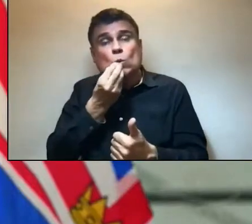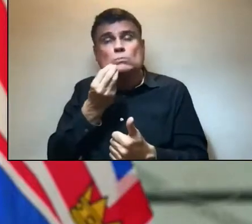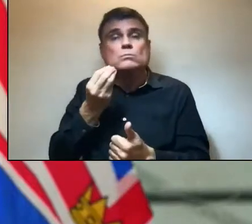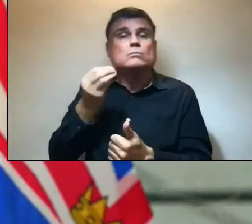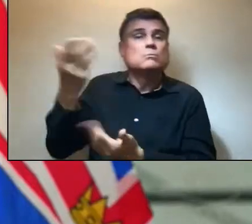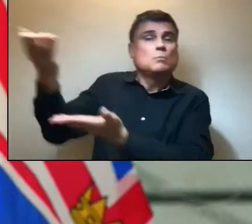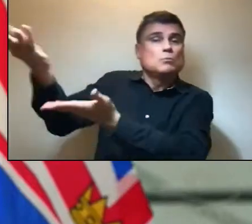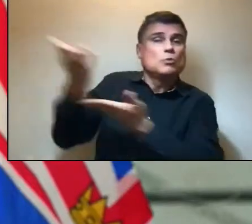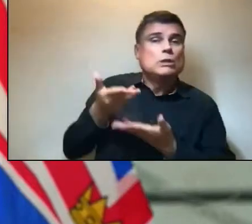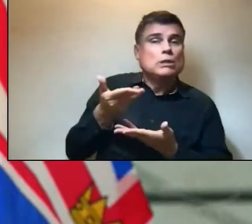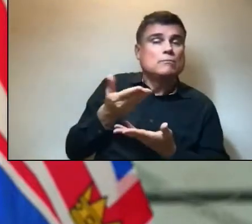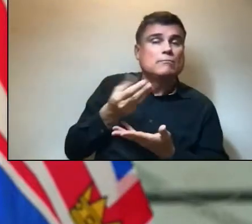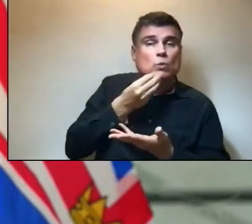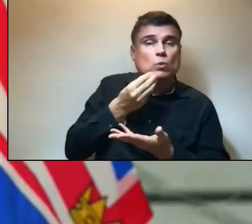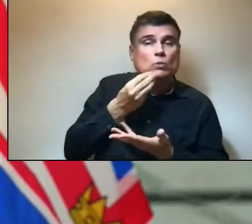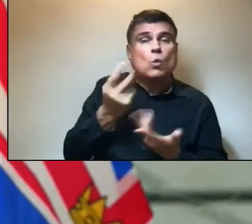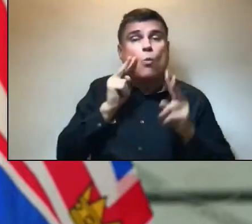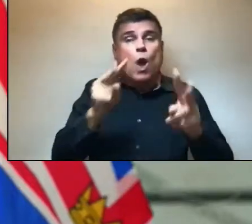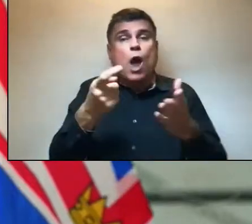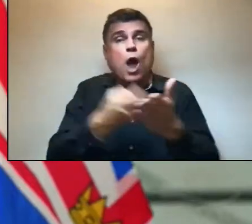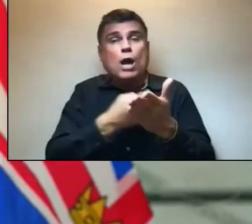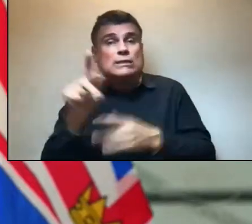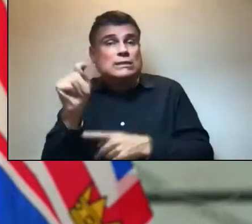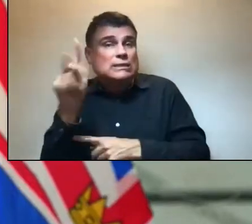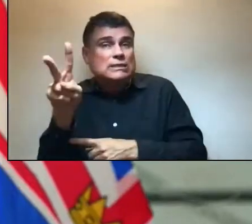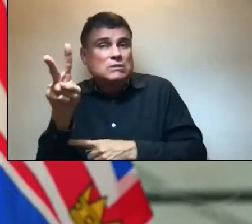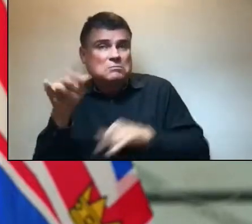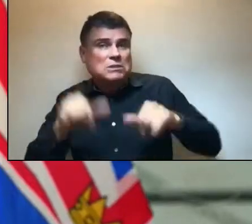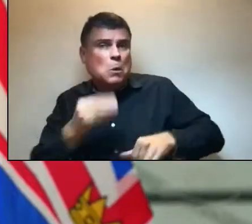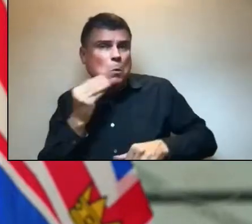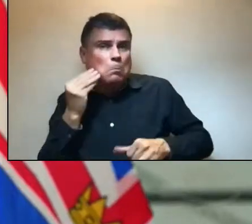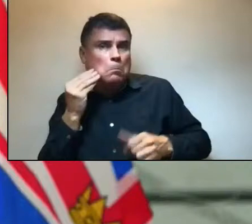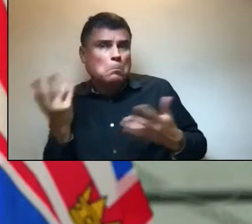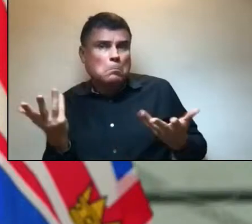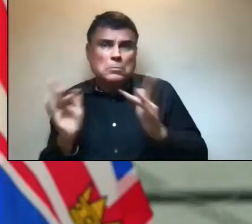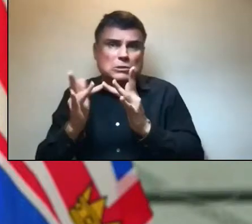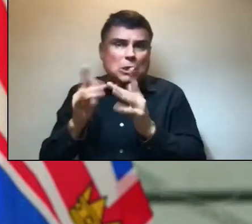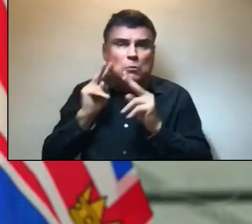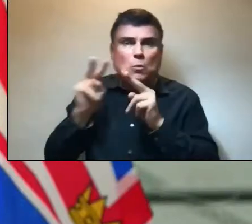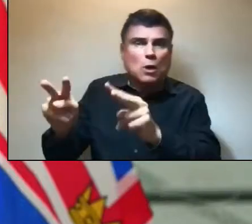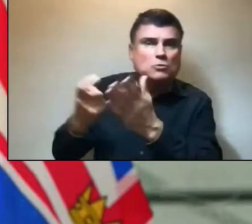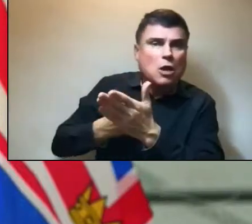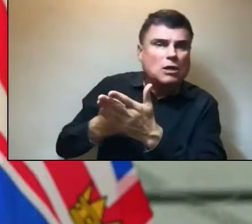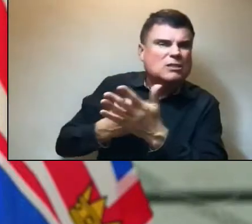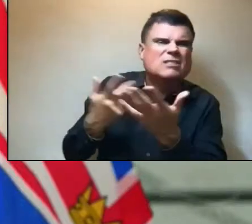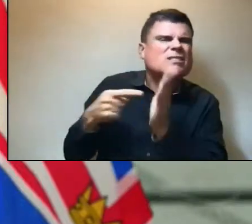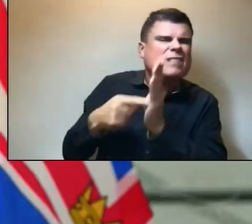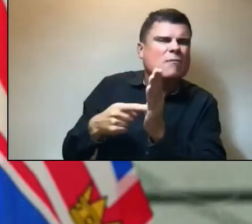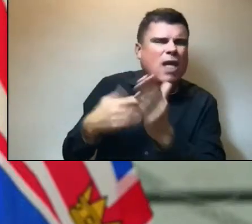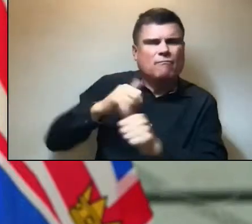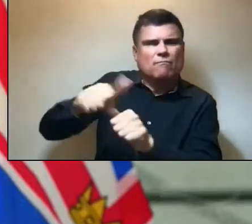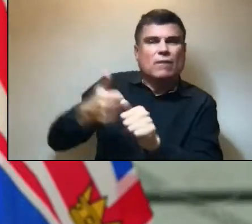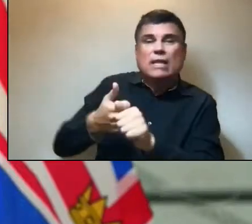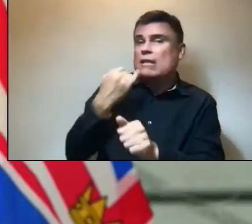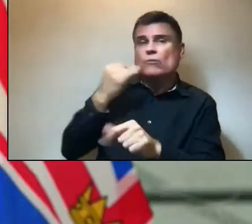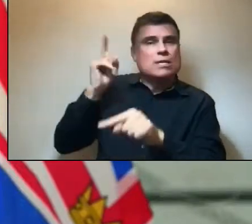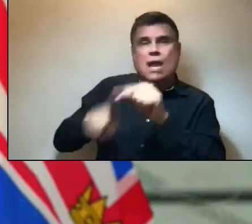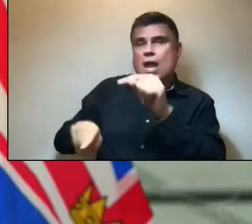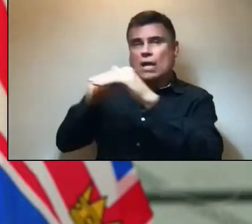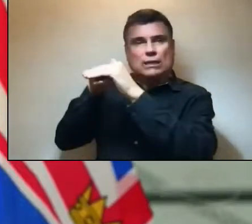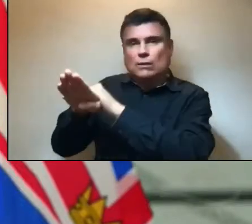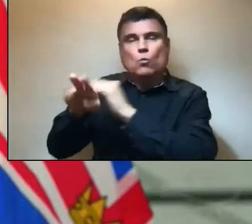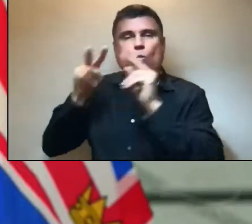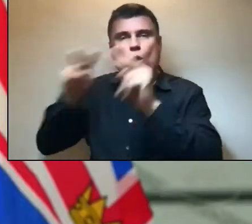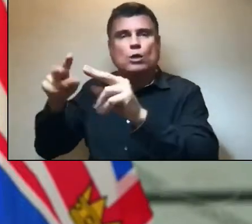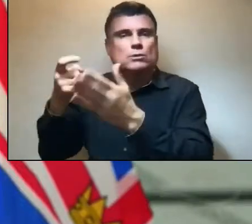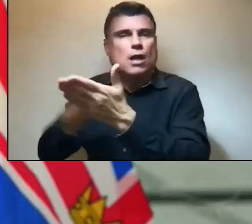risk because they're indoor settings, and where we want to be able to, they're in some